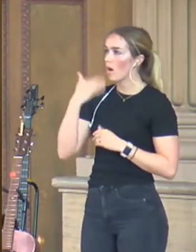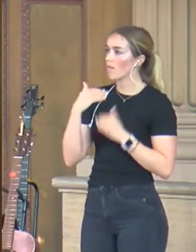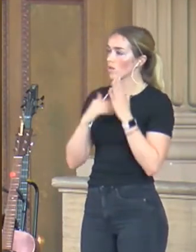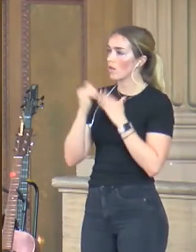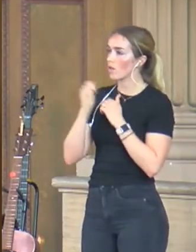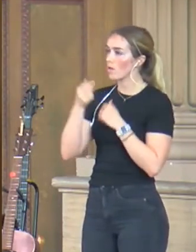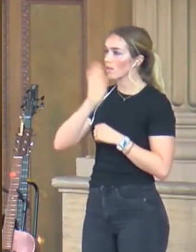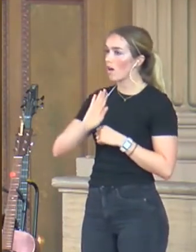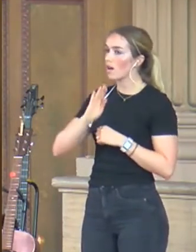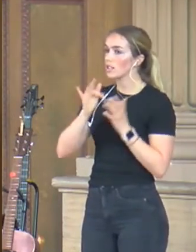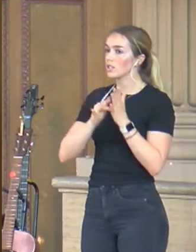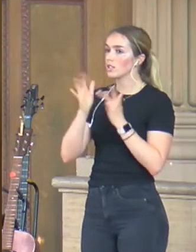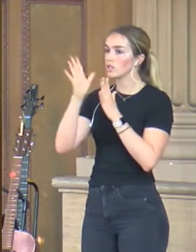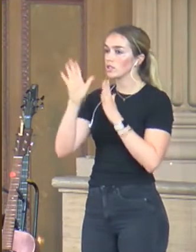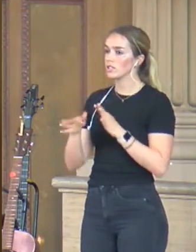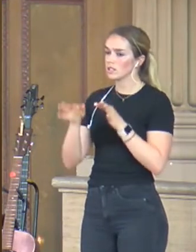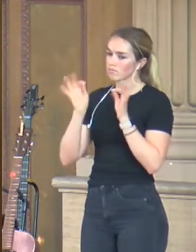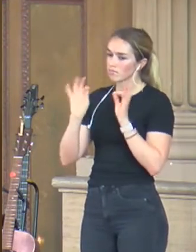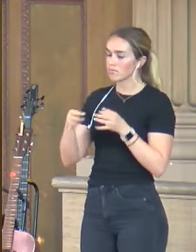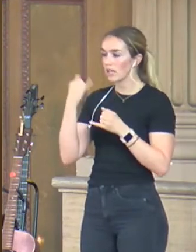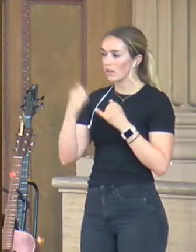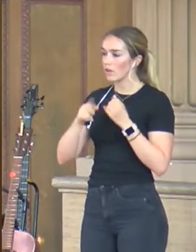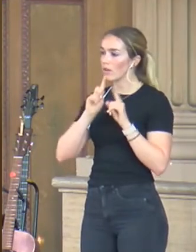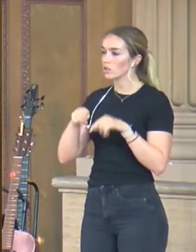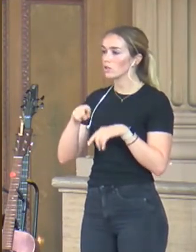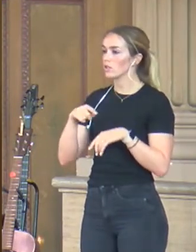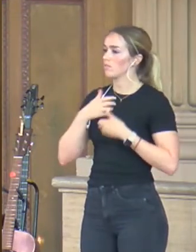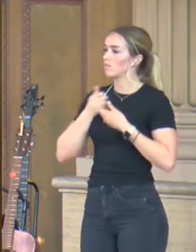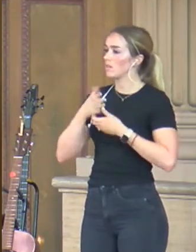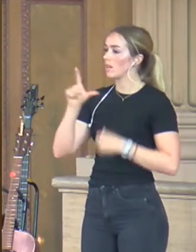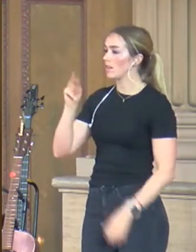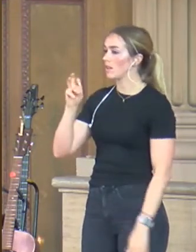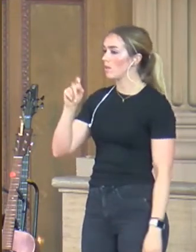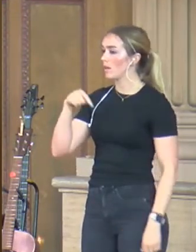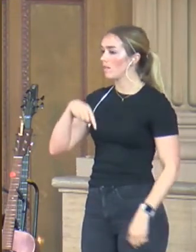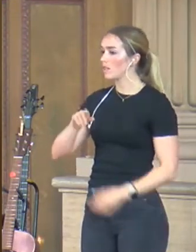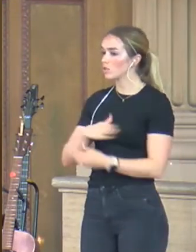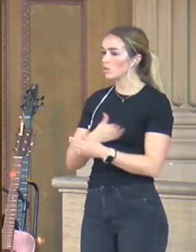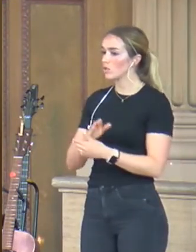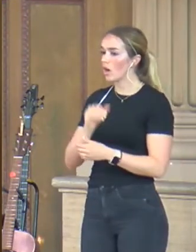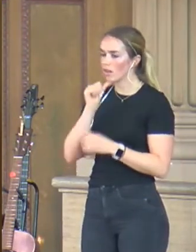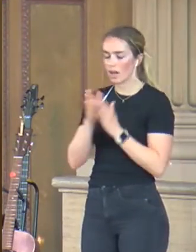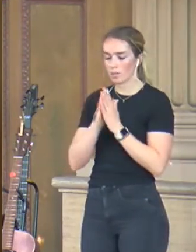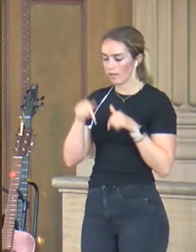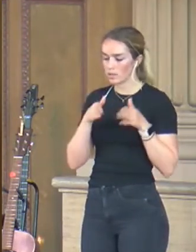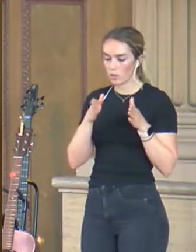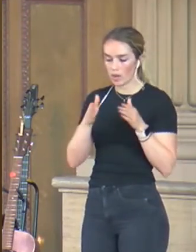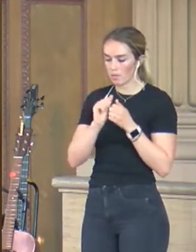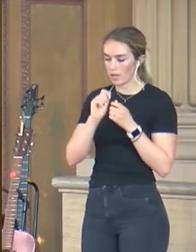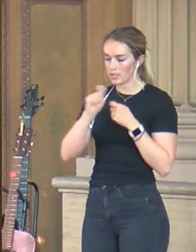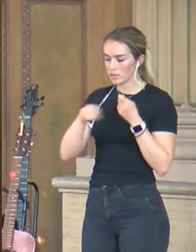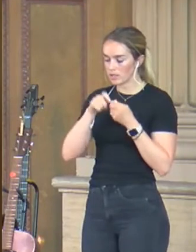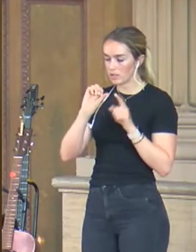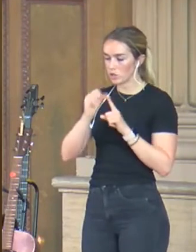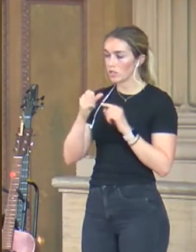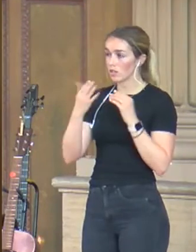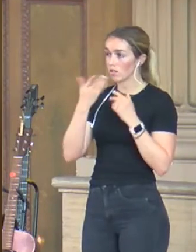Jesus is the ultimate answer to the lament of this psalm. The ultimate answer is not that I prayed this way and my circumstances got fixed.